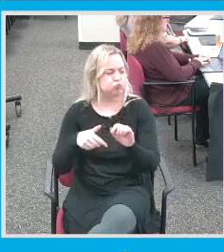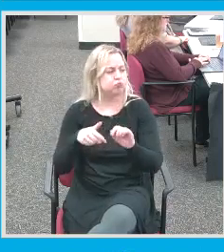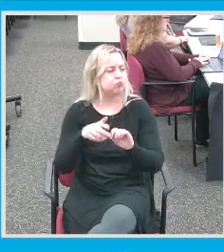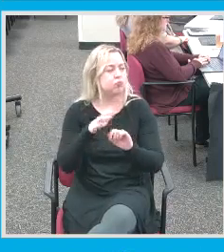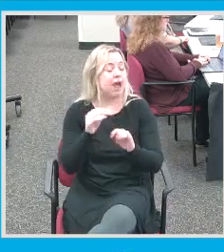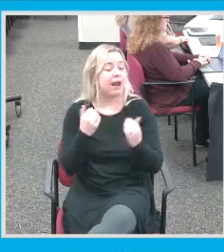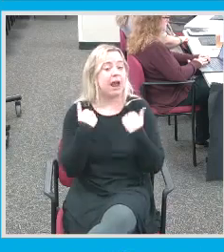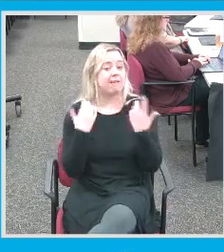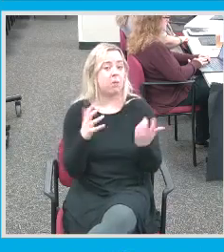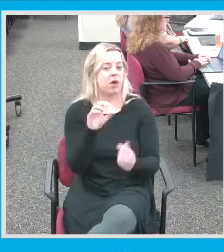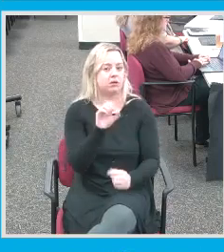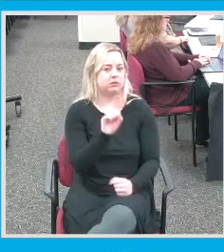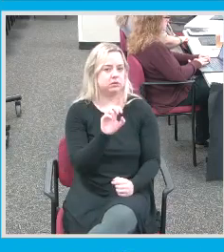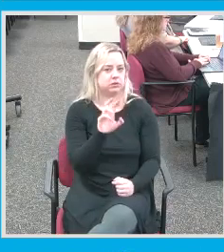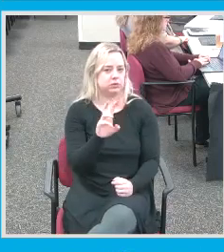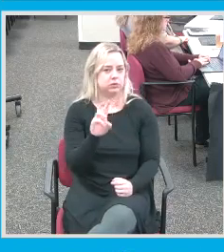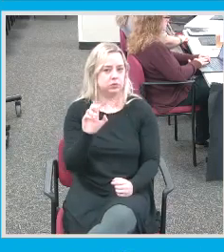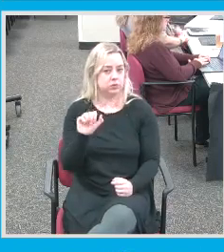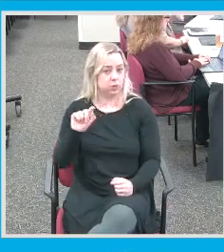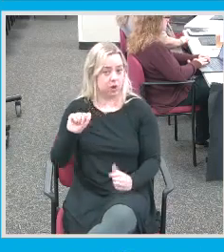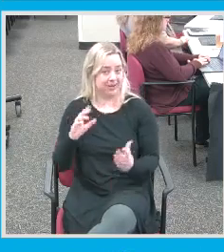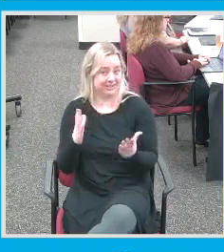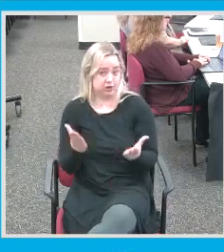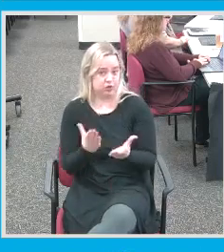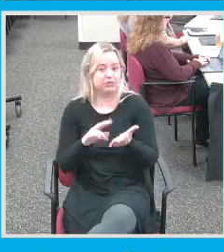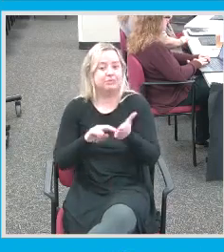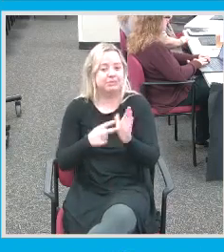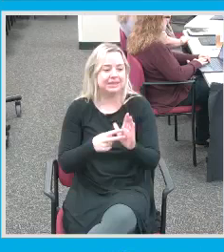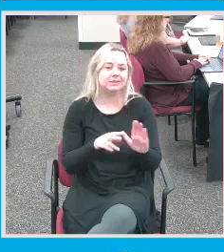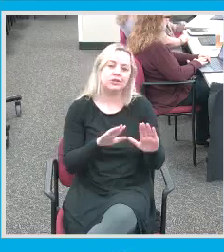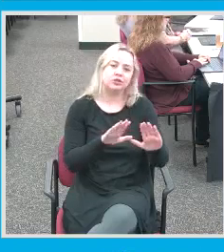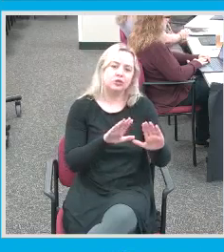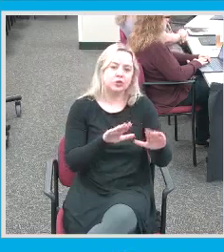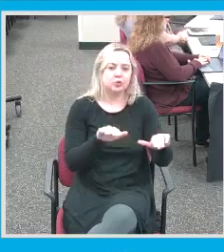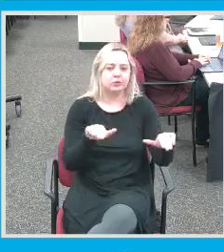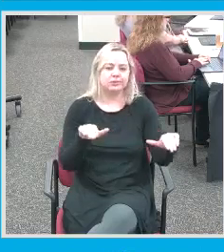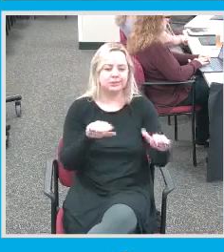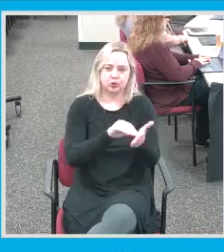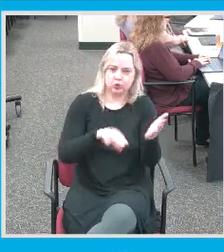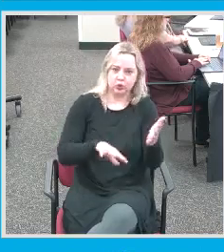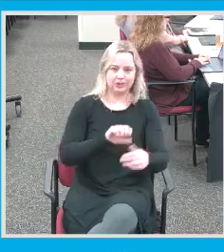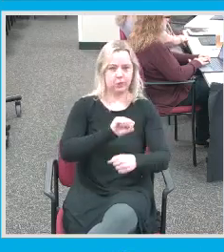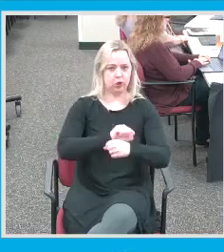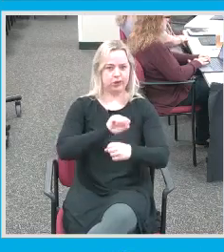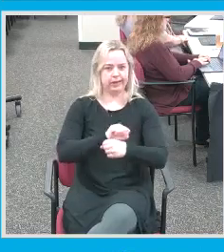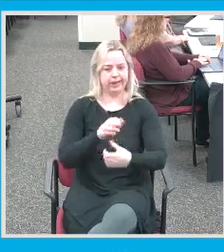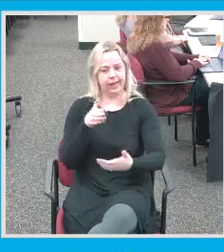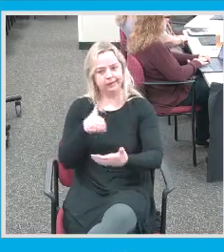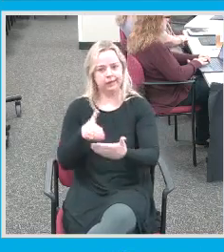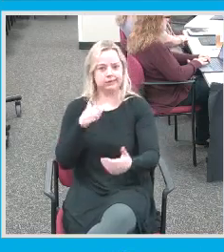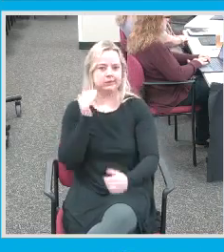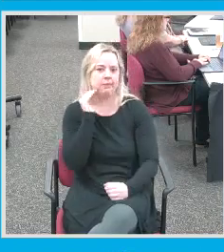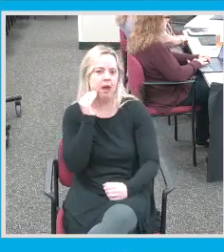which are the students working against tobacco in numerous different school districts in El Paso County. Yes.